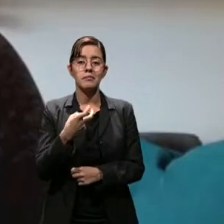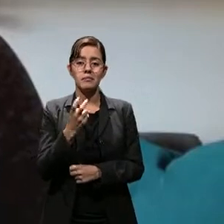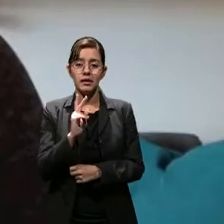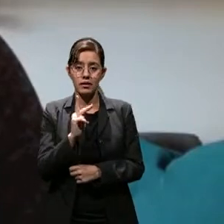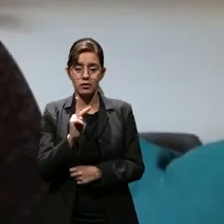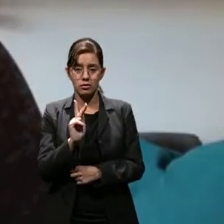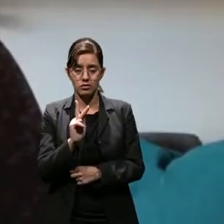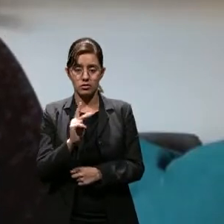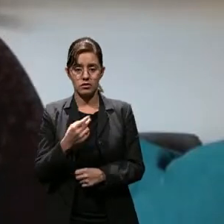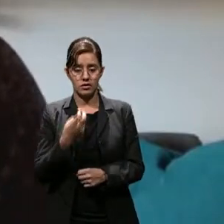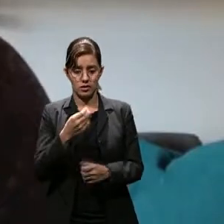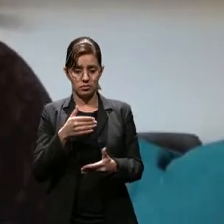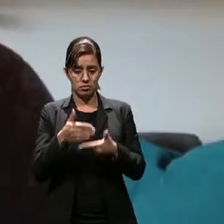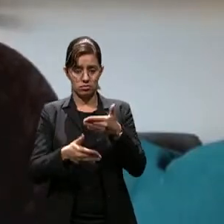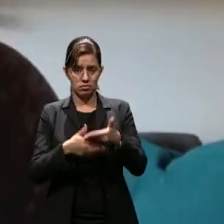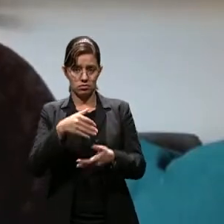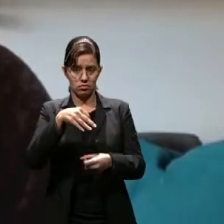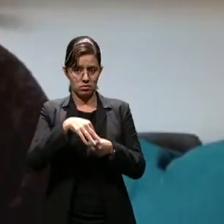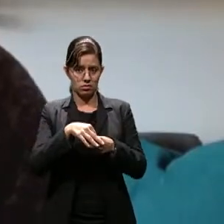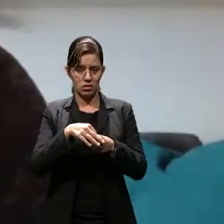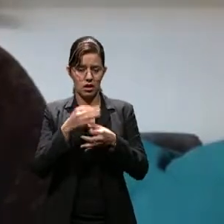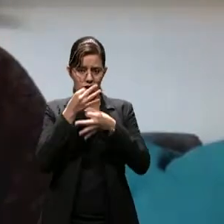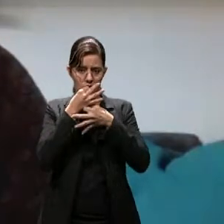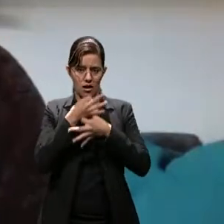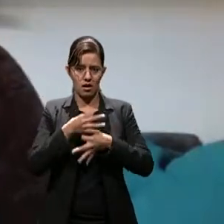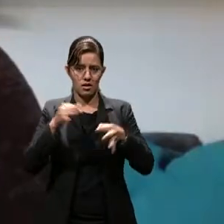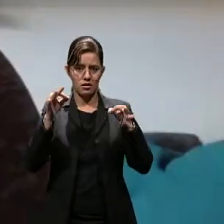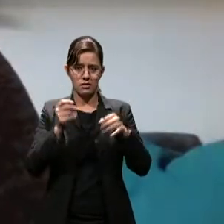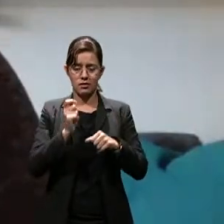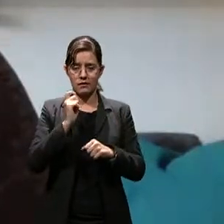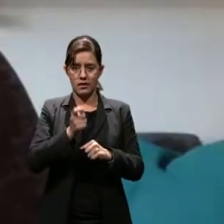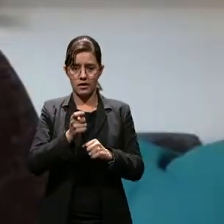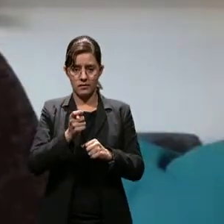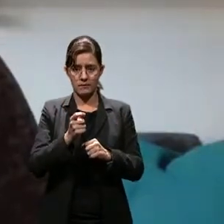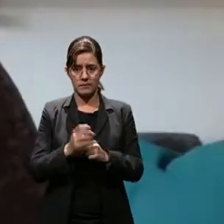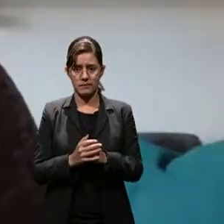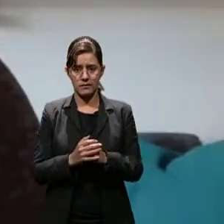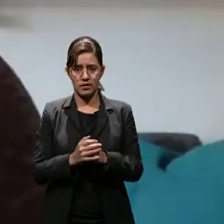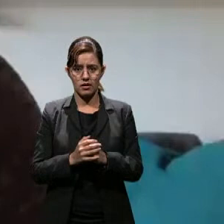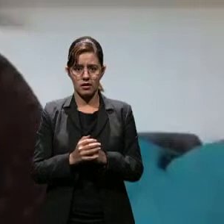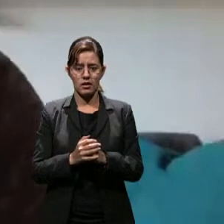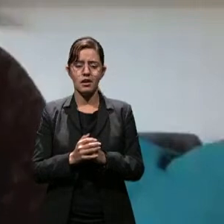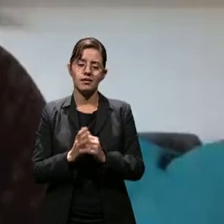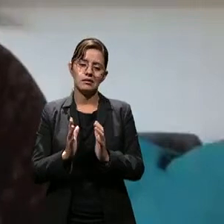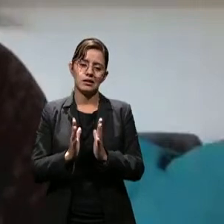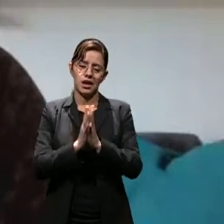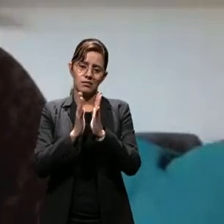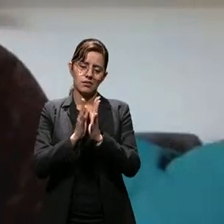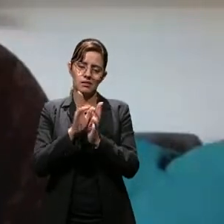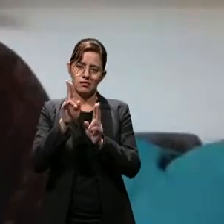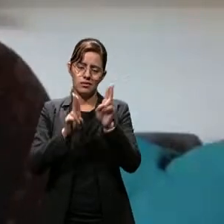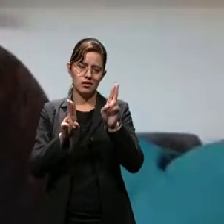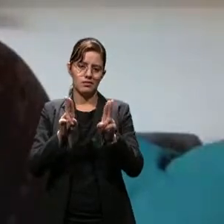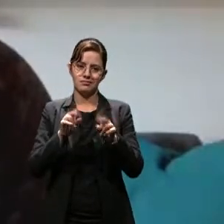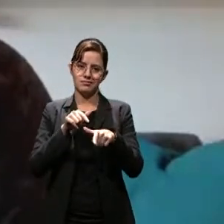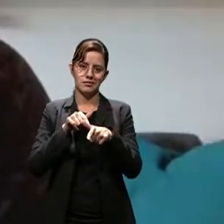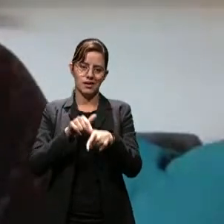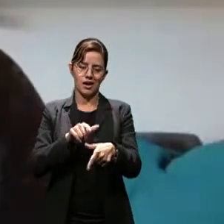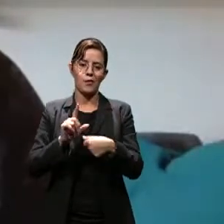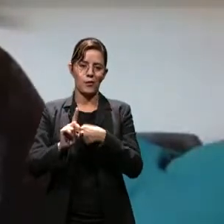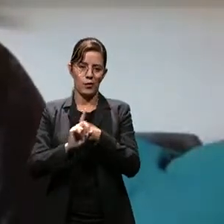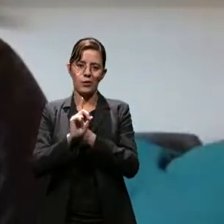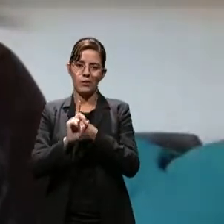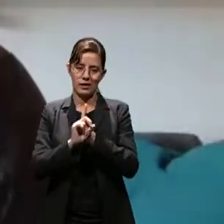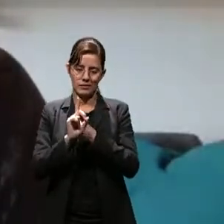process, but that electoral result doesn't mean necessarily that we have a less crowded